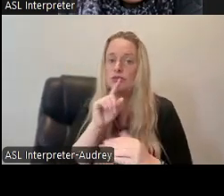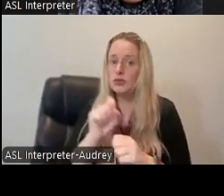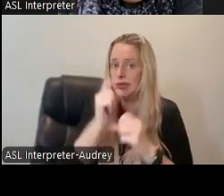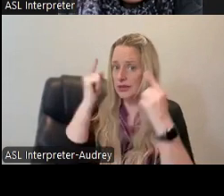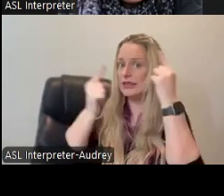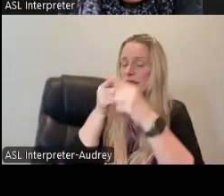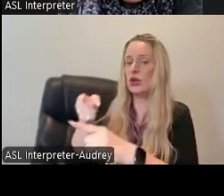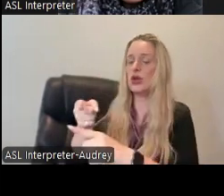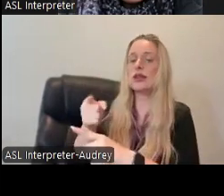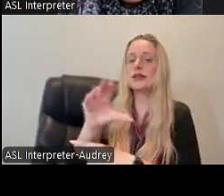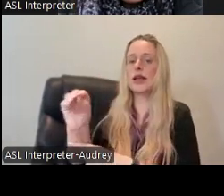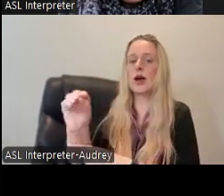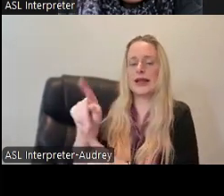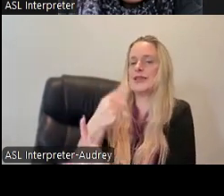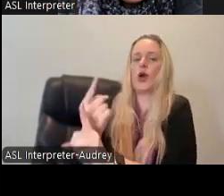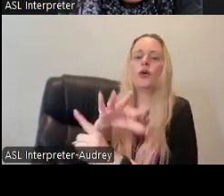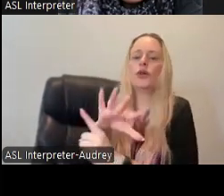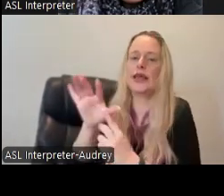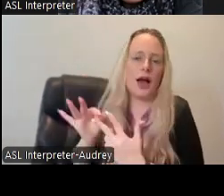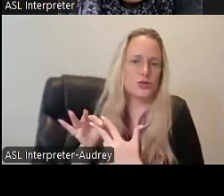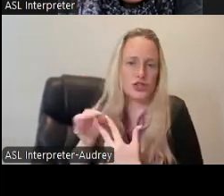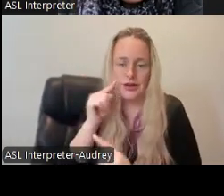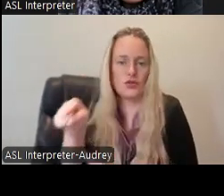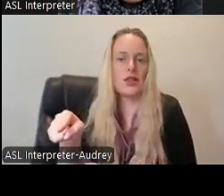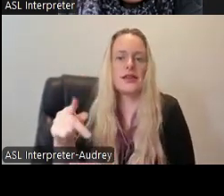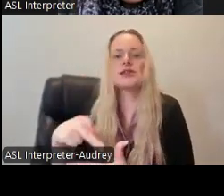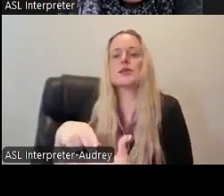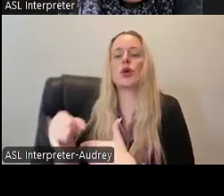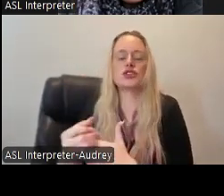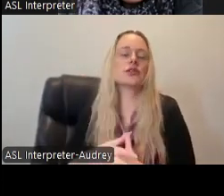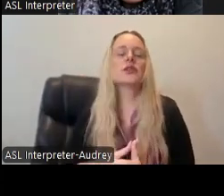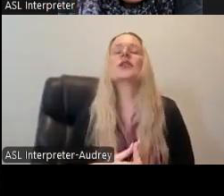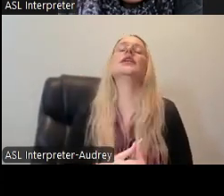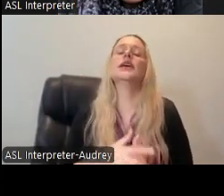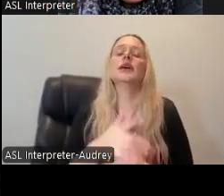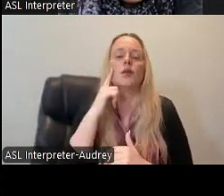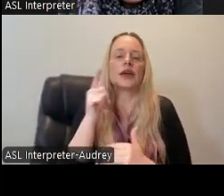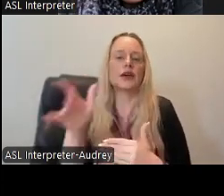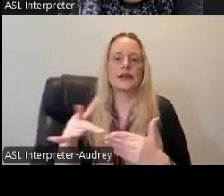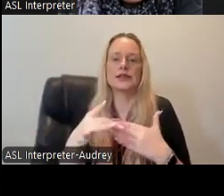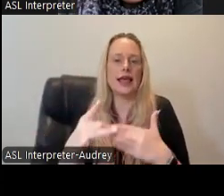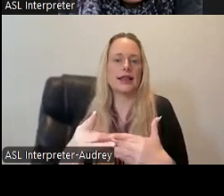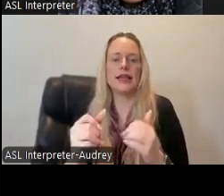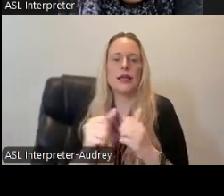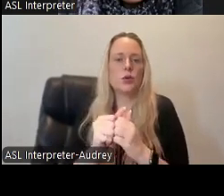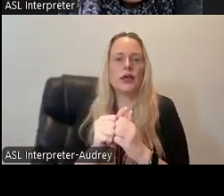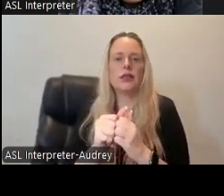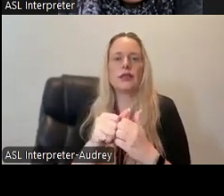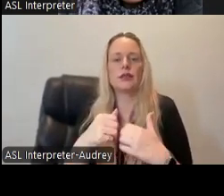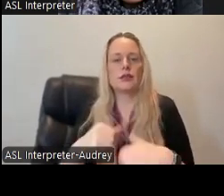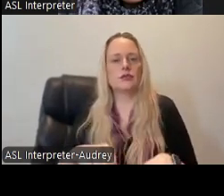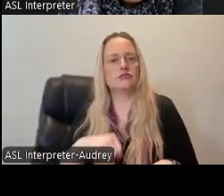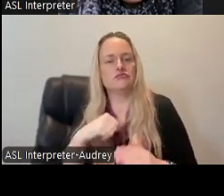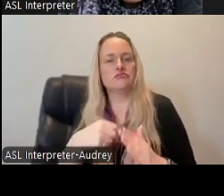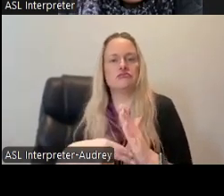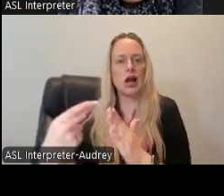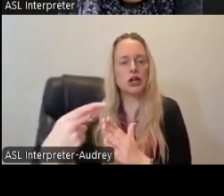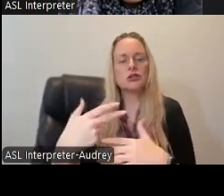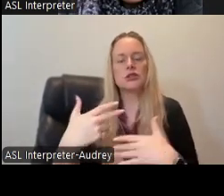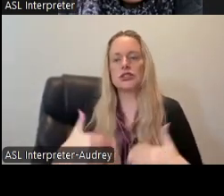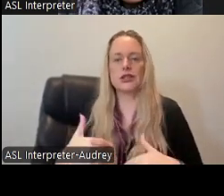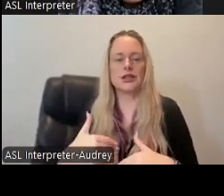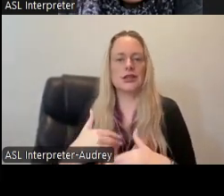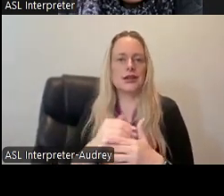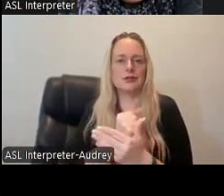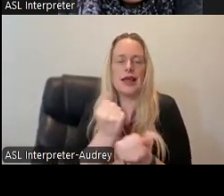Silverstein as just the only option for this type of project, because they lead with integrity and they lead with all the factors